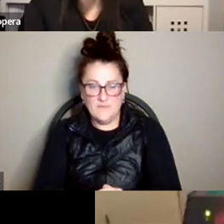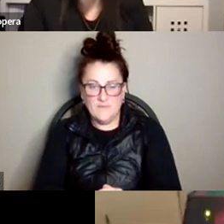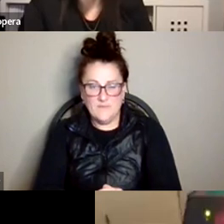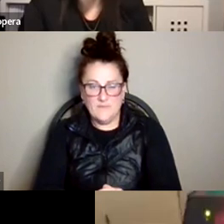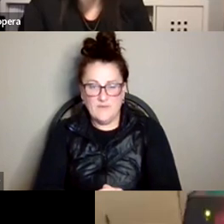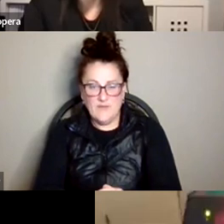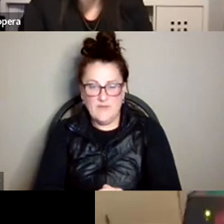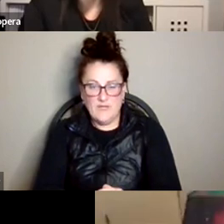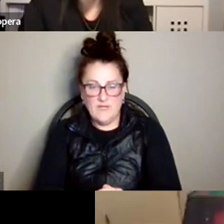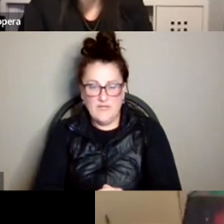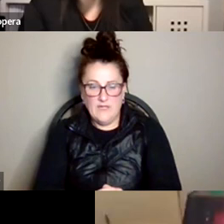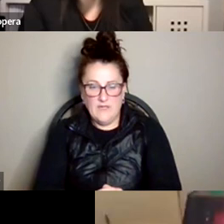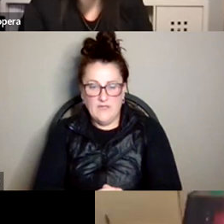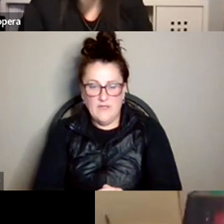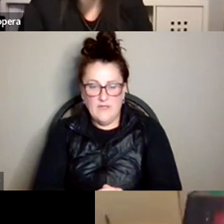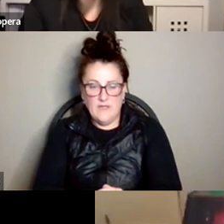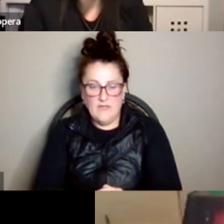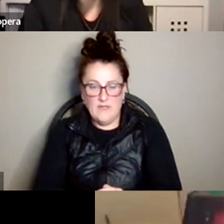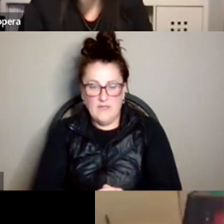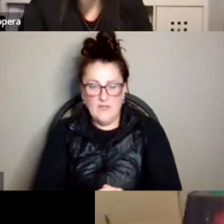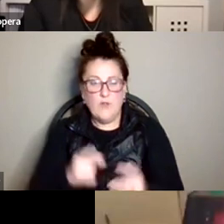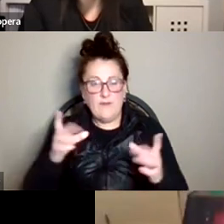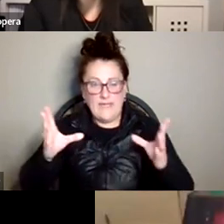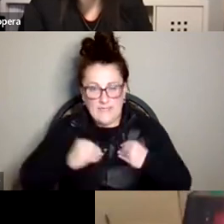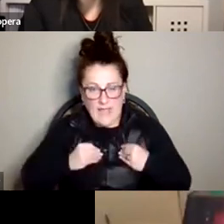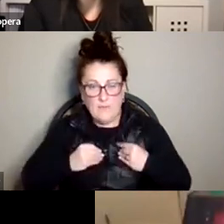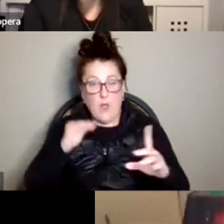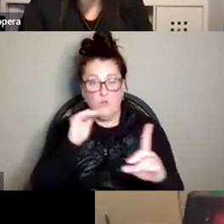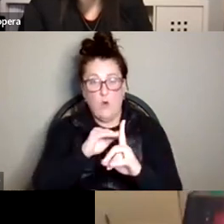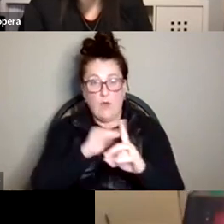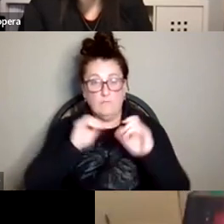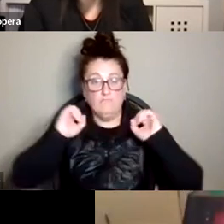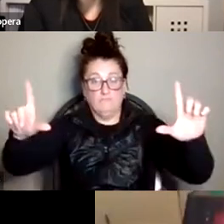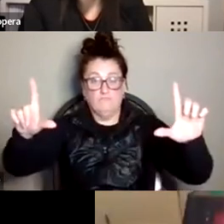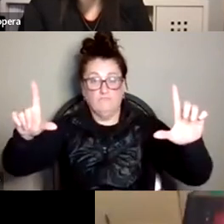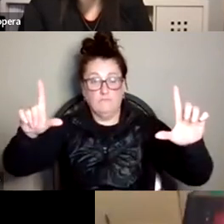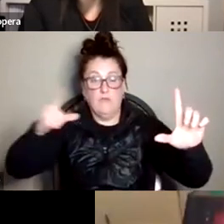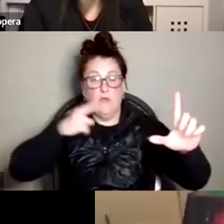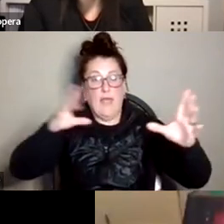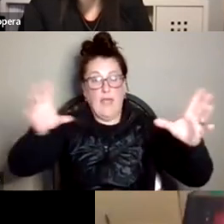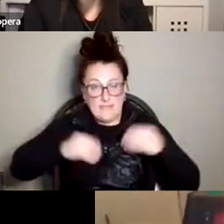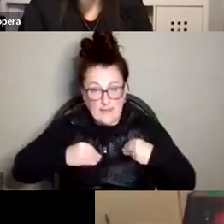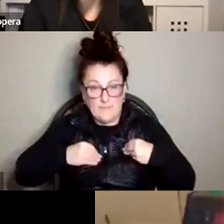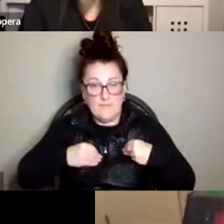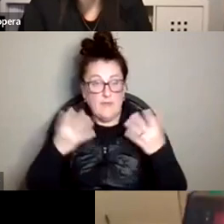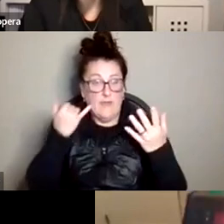Aisatu, you have to accept the prompt when it shows up on your screen, if you still want to make your